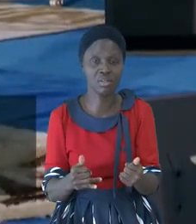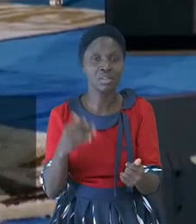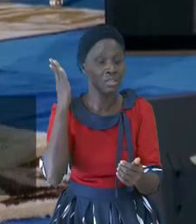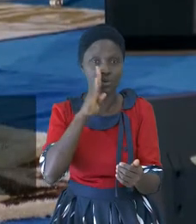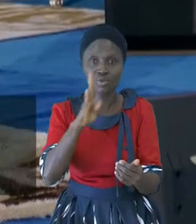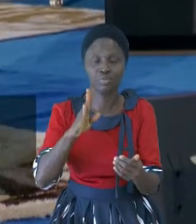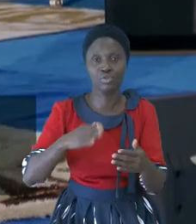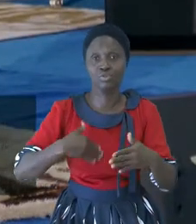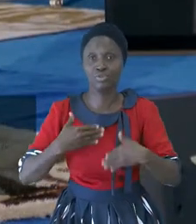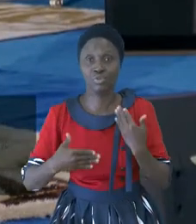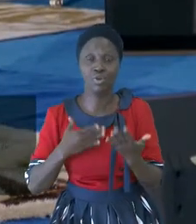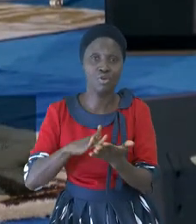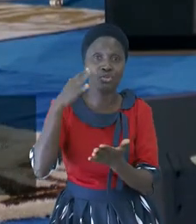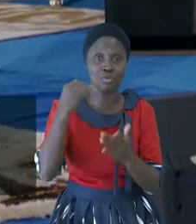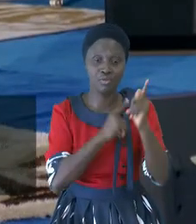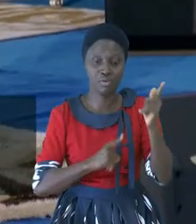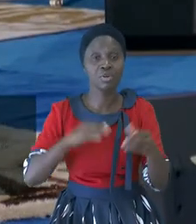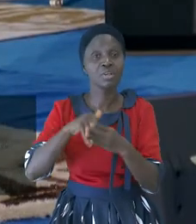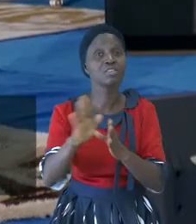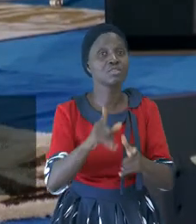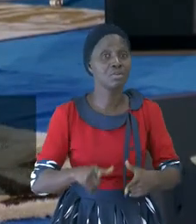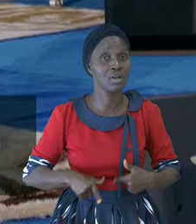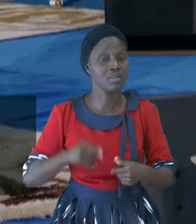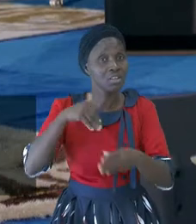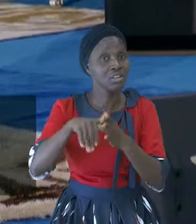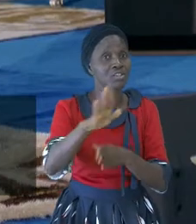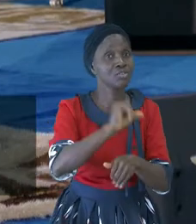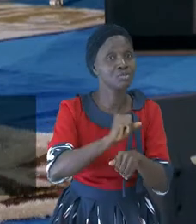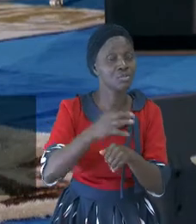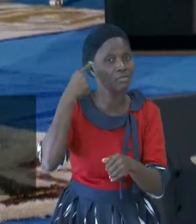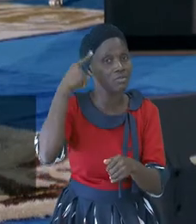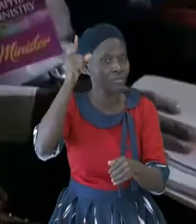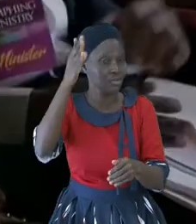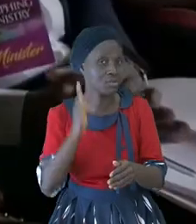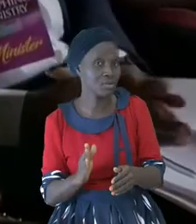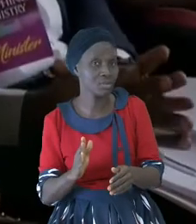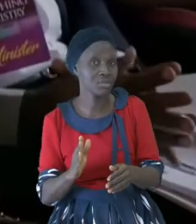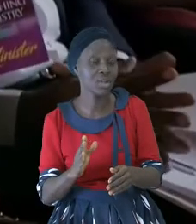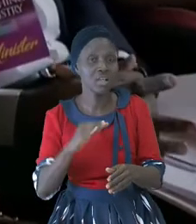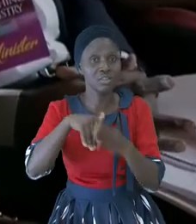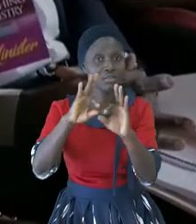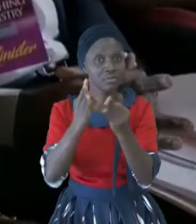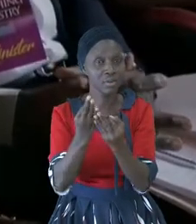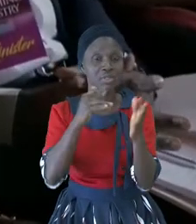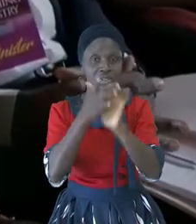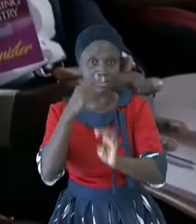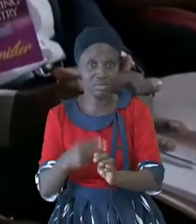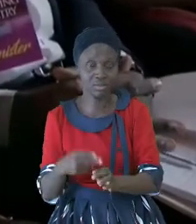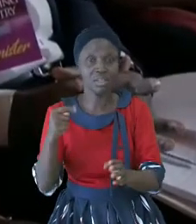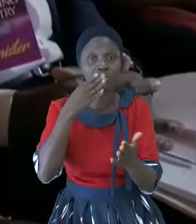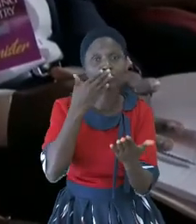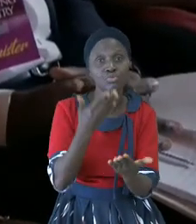life, in your ministry, in your profession, in your family, in Jesus' name. Yeah. The good